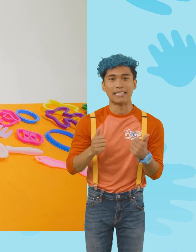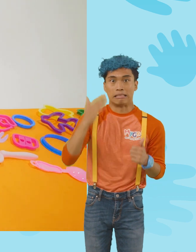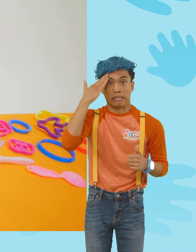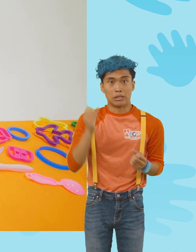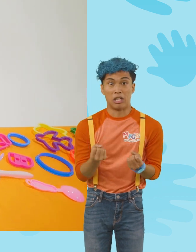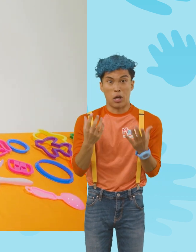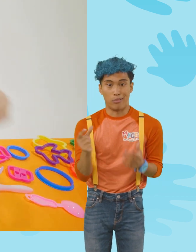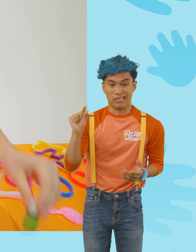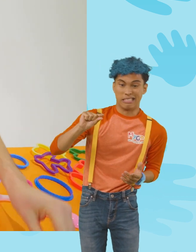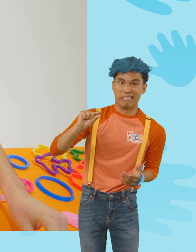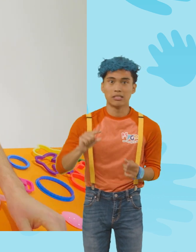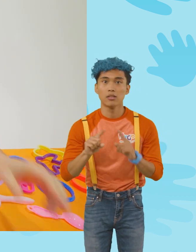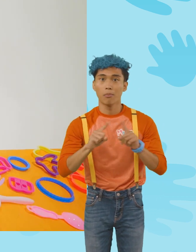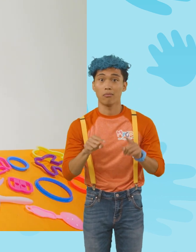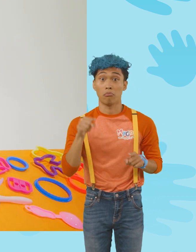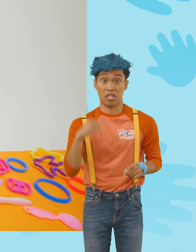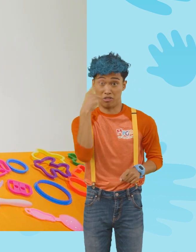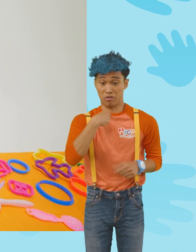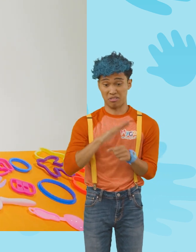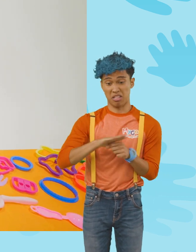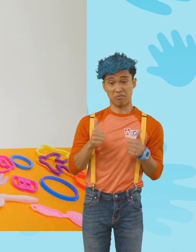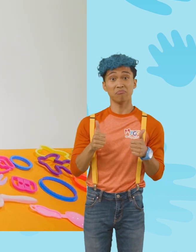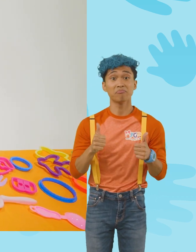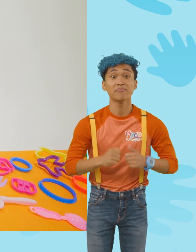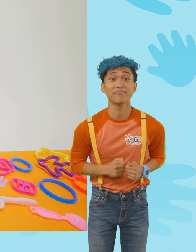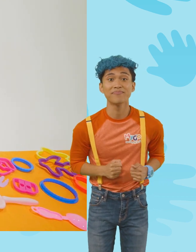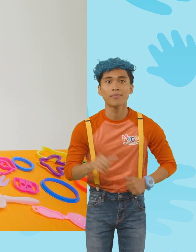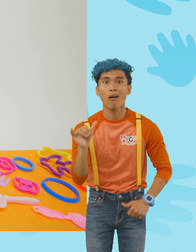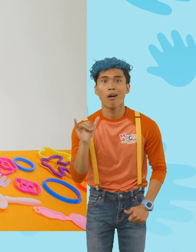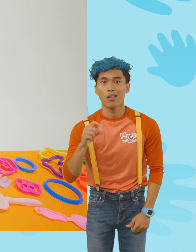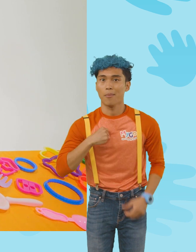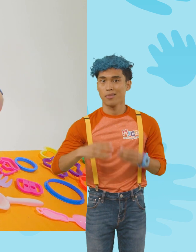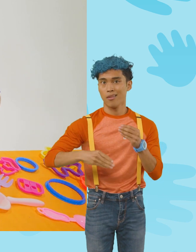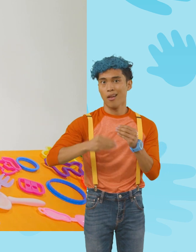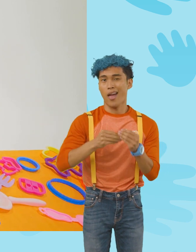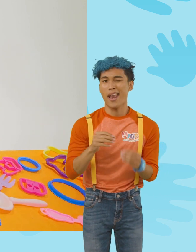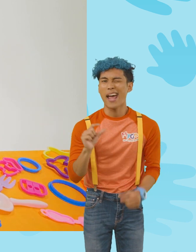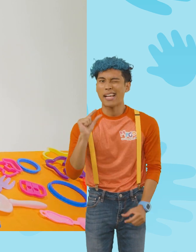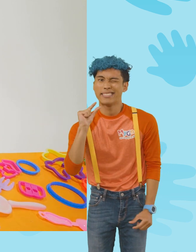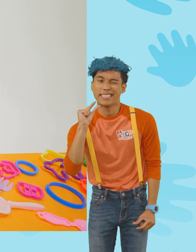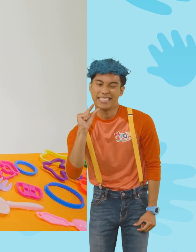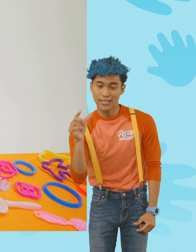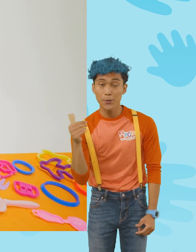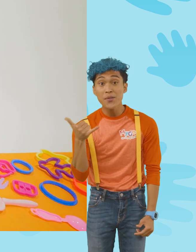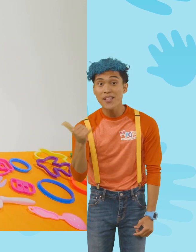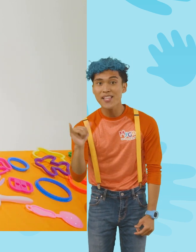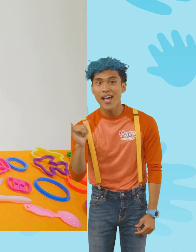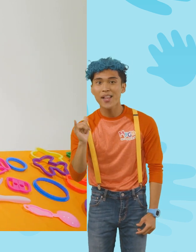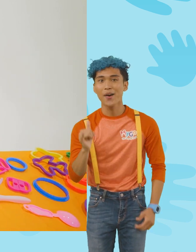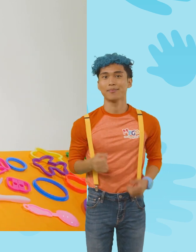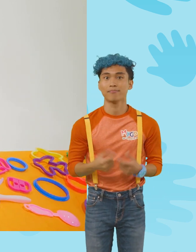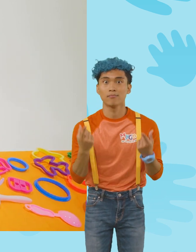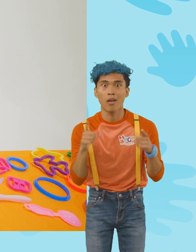how much to add, but that seems like quite a bit. And then also I'm gonna add a little bit of yellow.